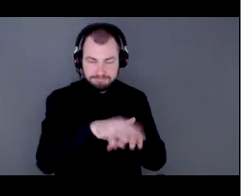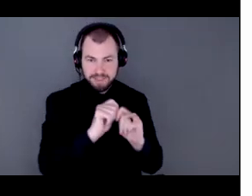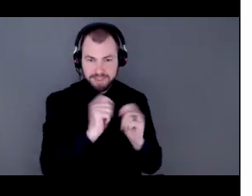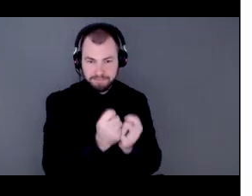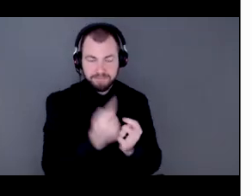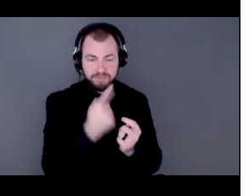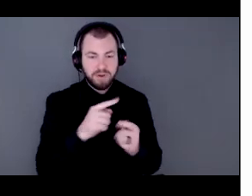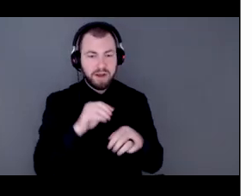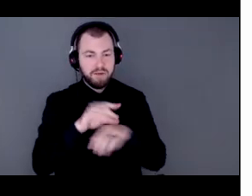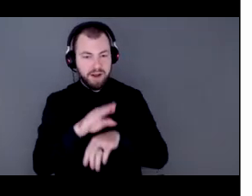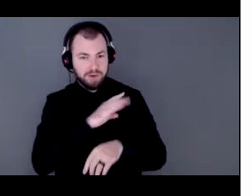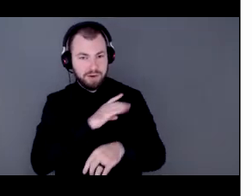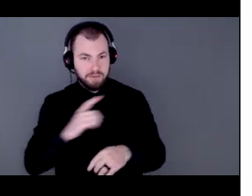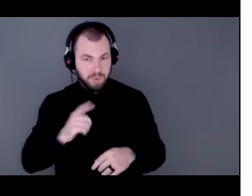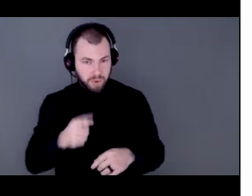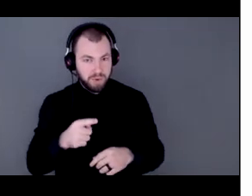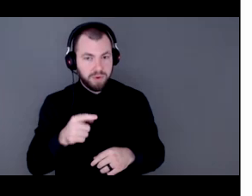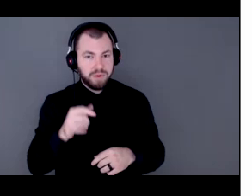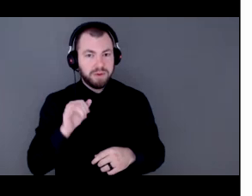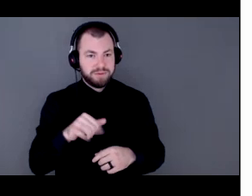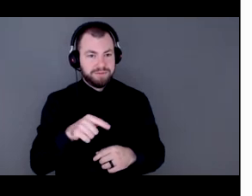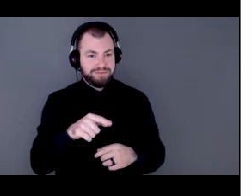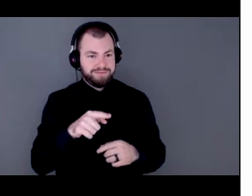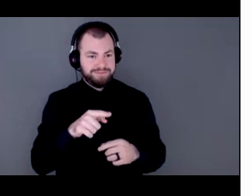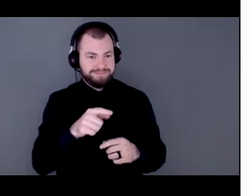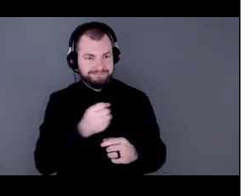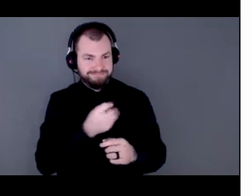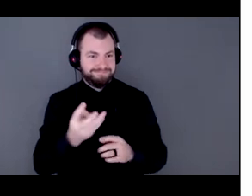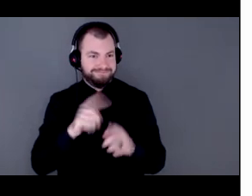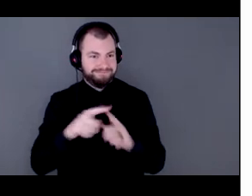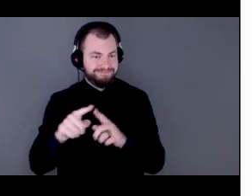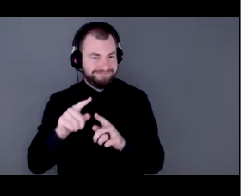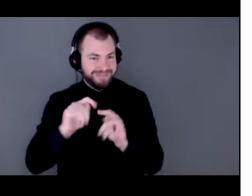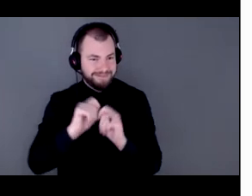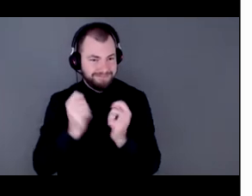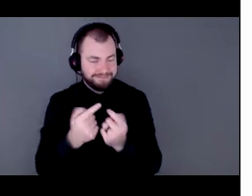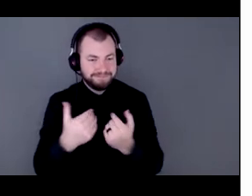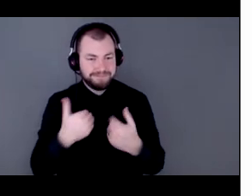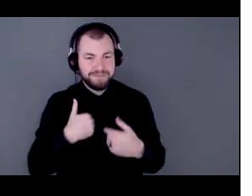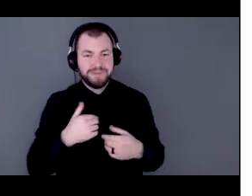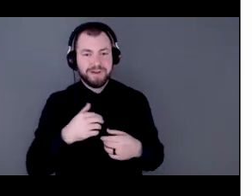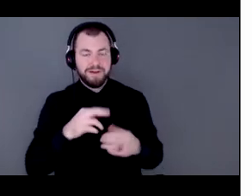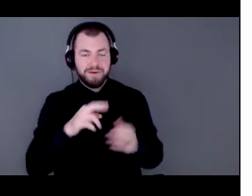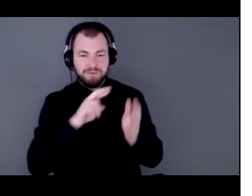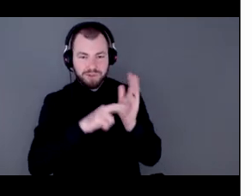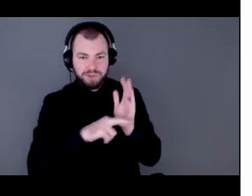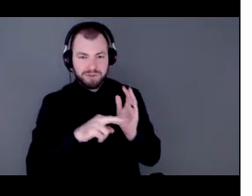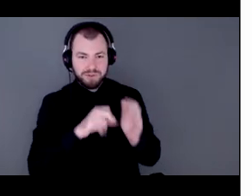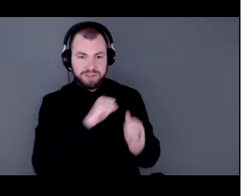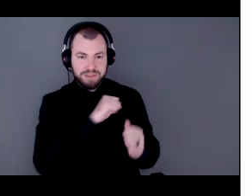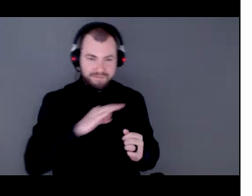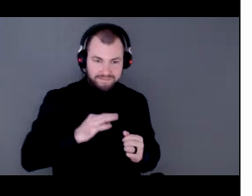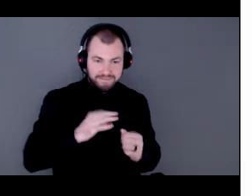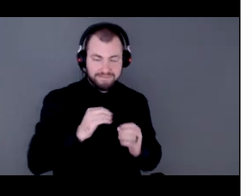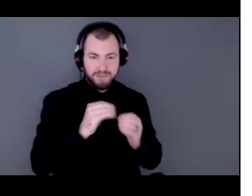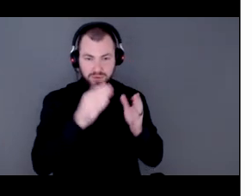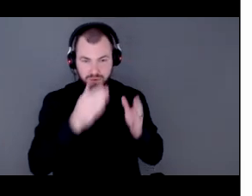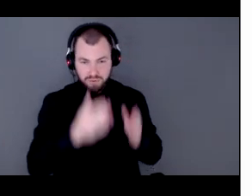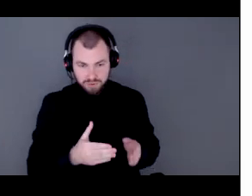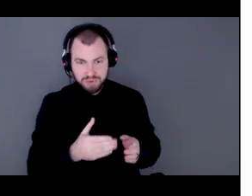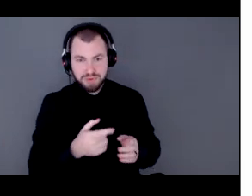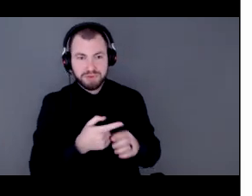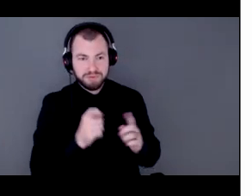a transdisciplinary team. So we have researchers, faculty, and students from the Chemical and Biomedical Engineering